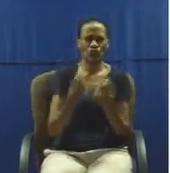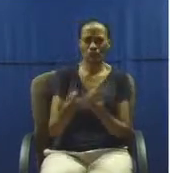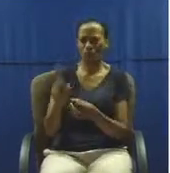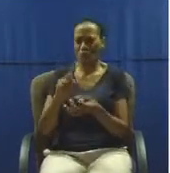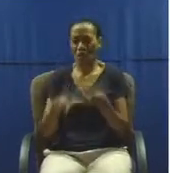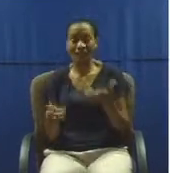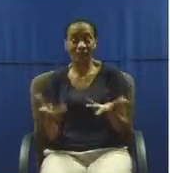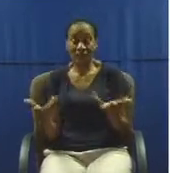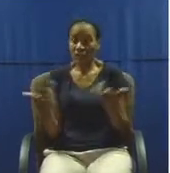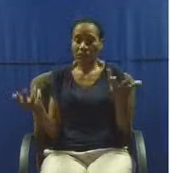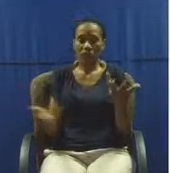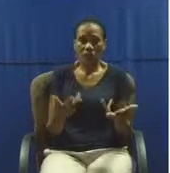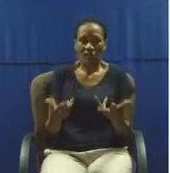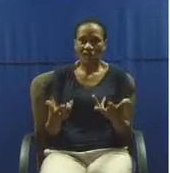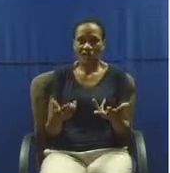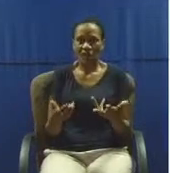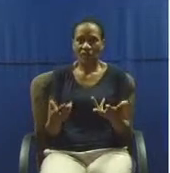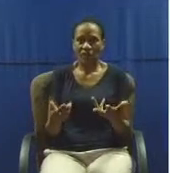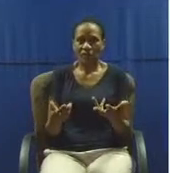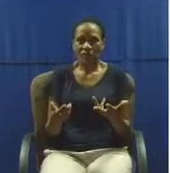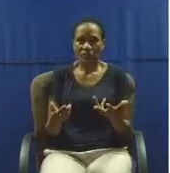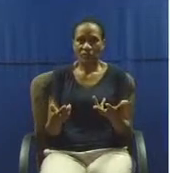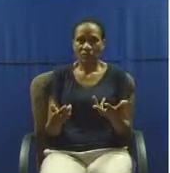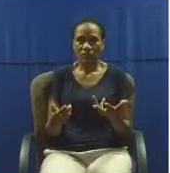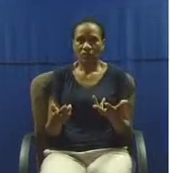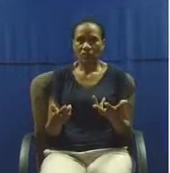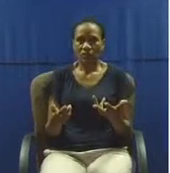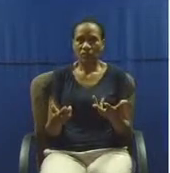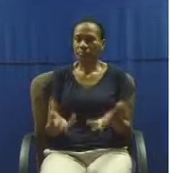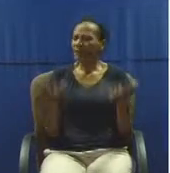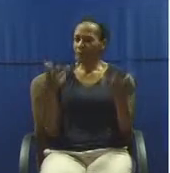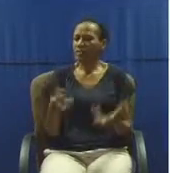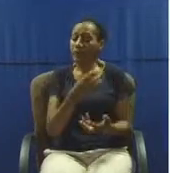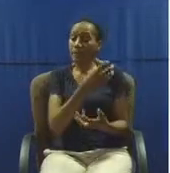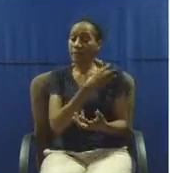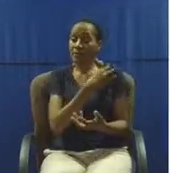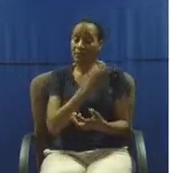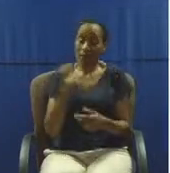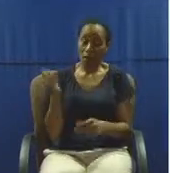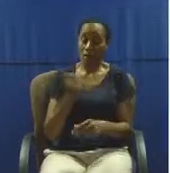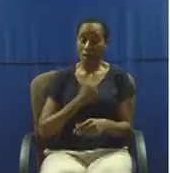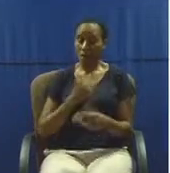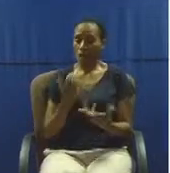Minister, Kiri Minister, our Minister, when I'm a lema.